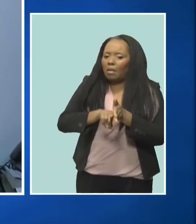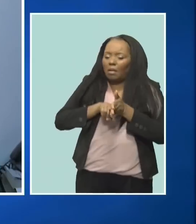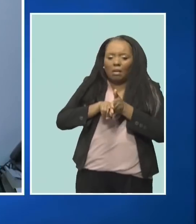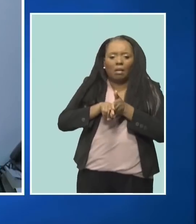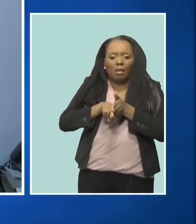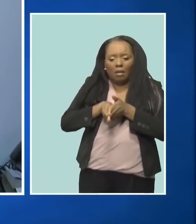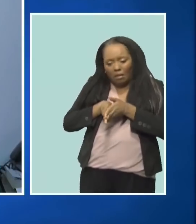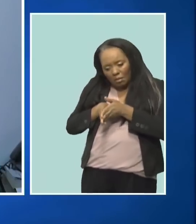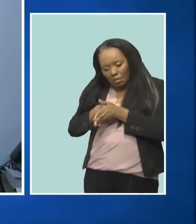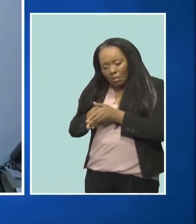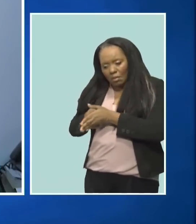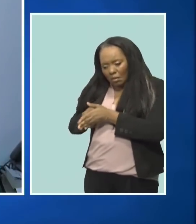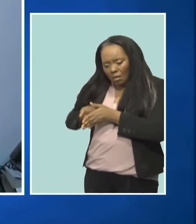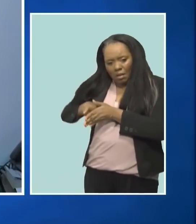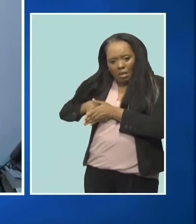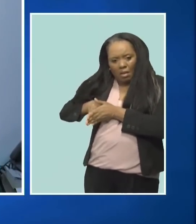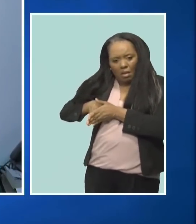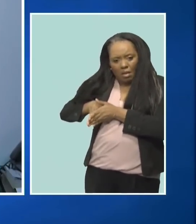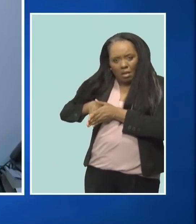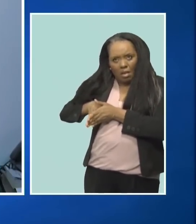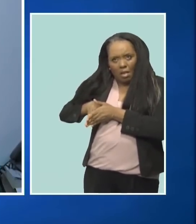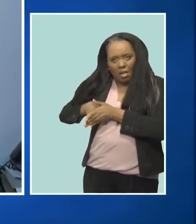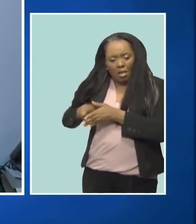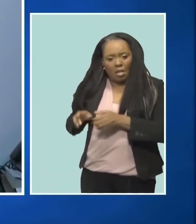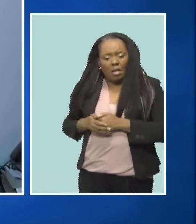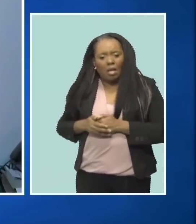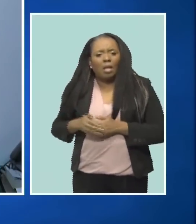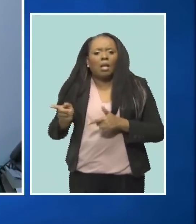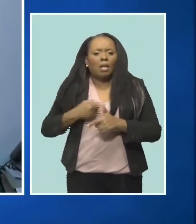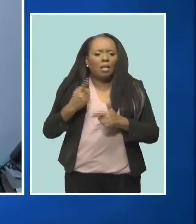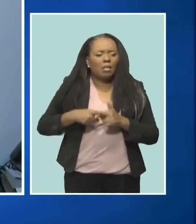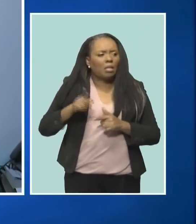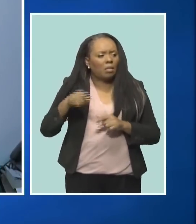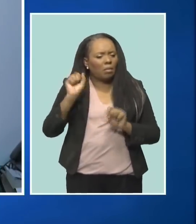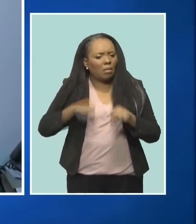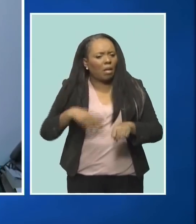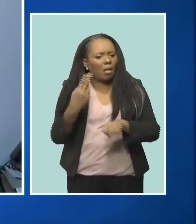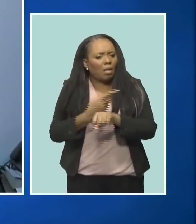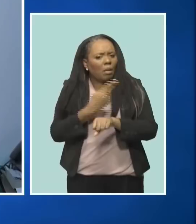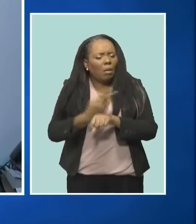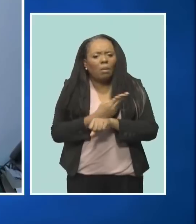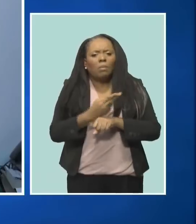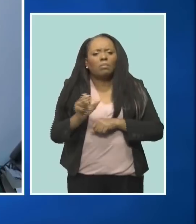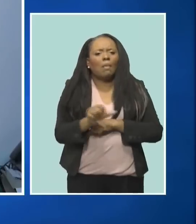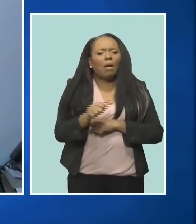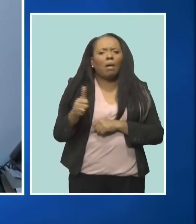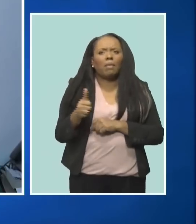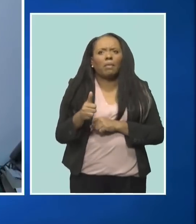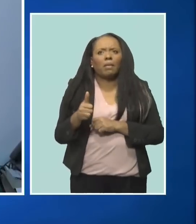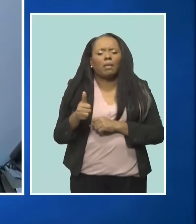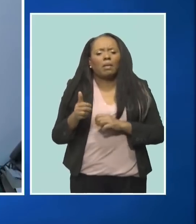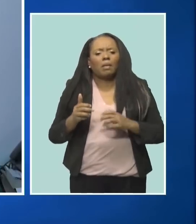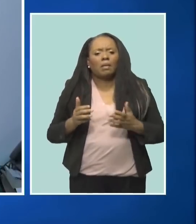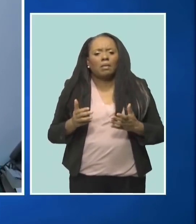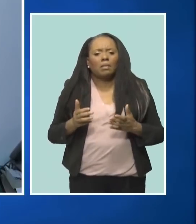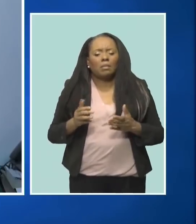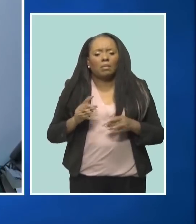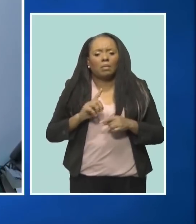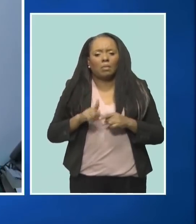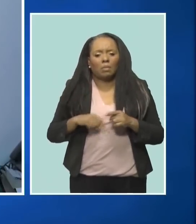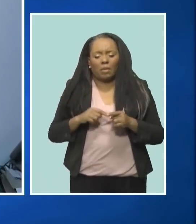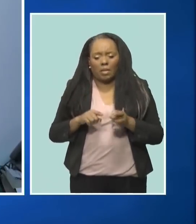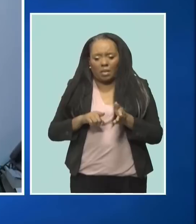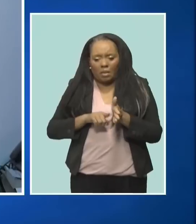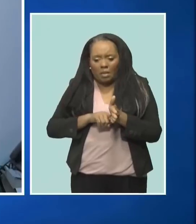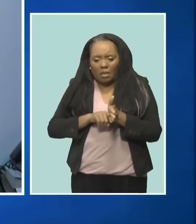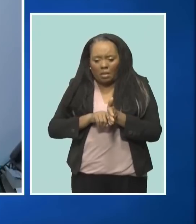also use things like diatomaceous earth. This is something that, as the millipede crawls over it, it